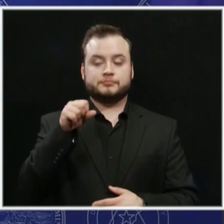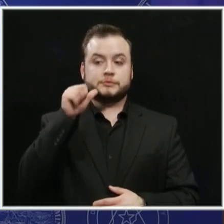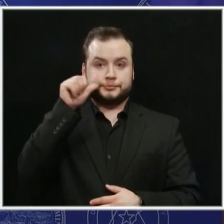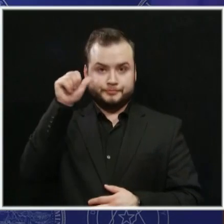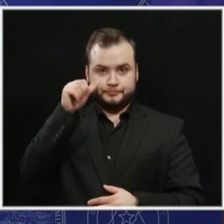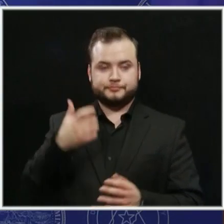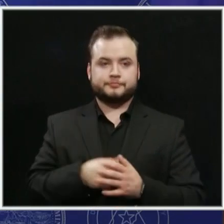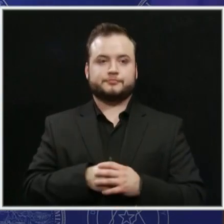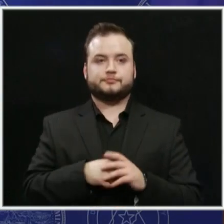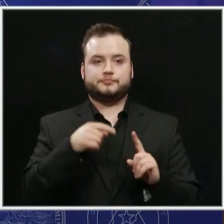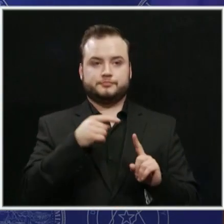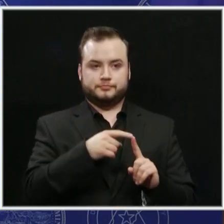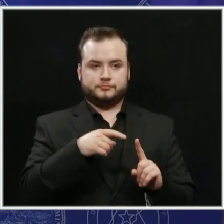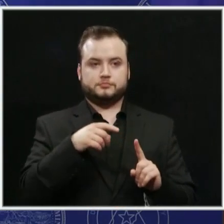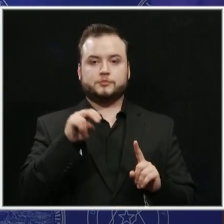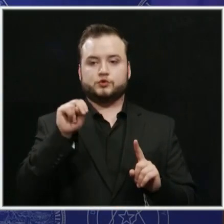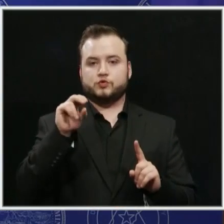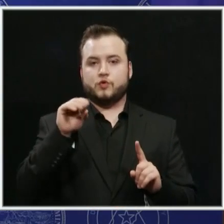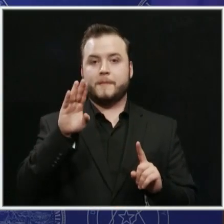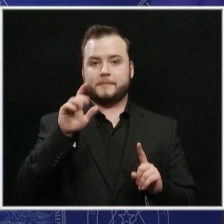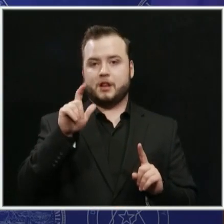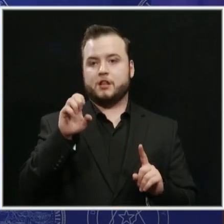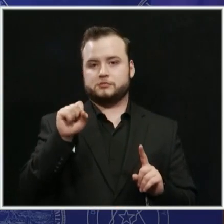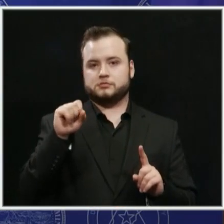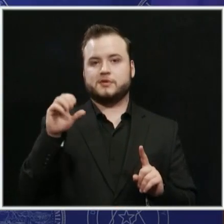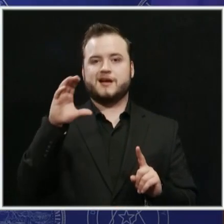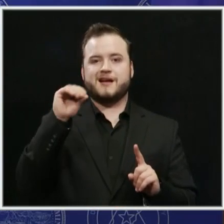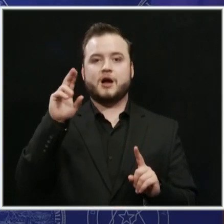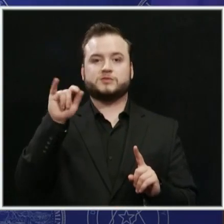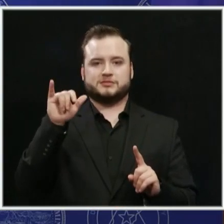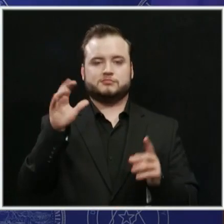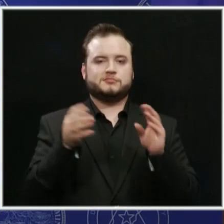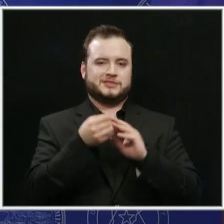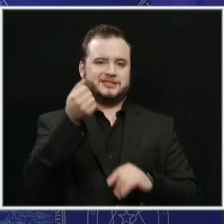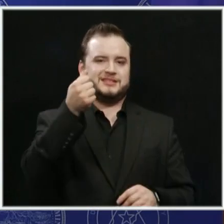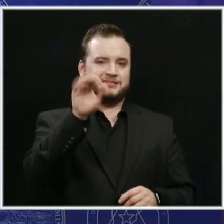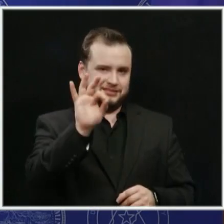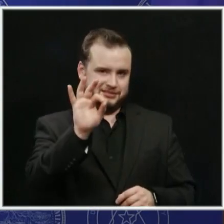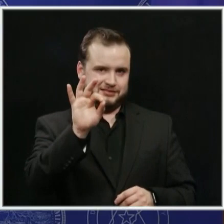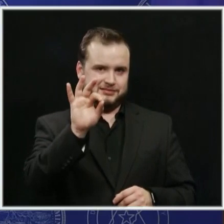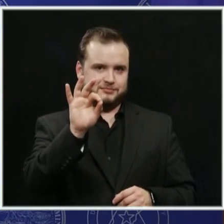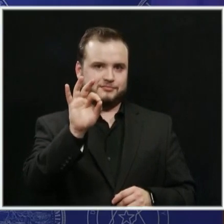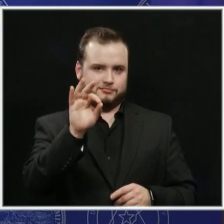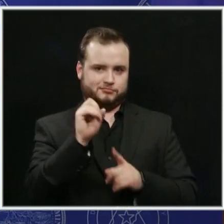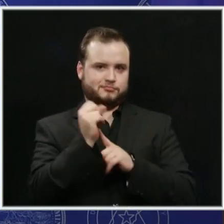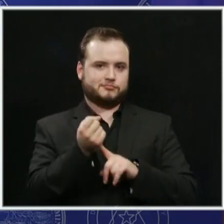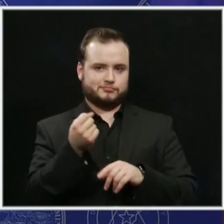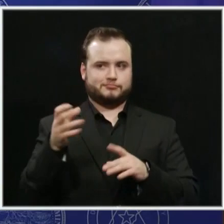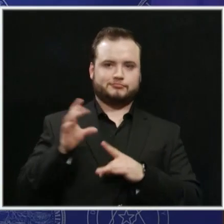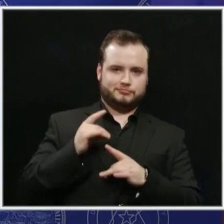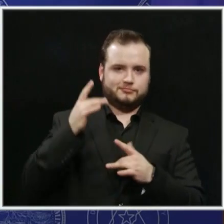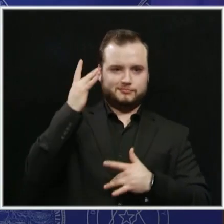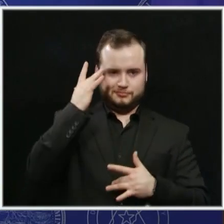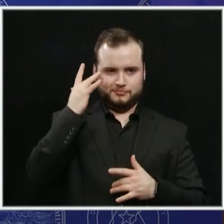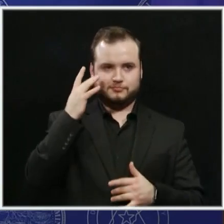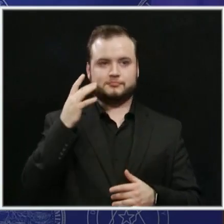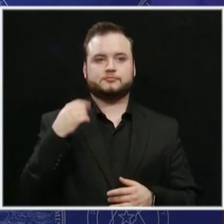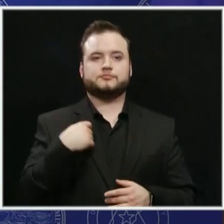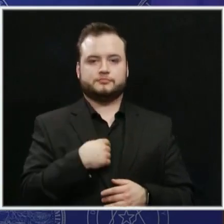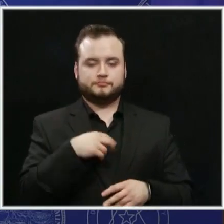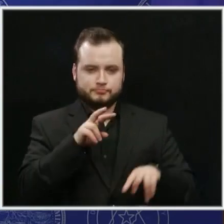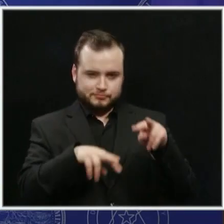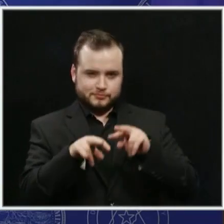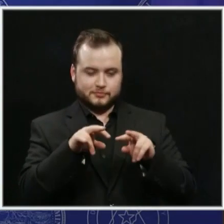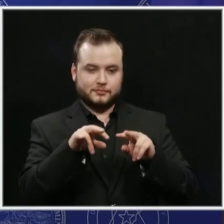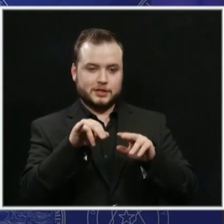and as the commissioner indicated, today we're over 30 cases. And as we were doing interviews with the new cases yesterday, we identified that a number